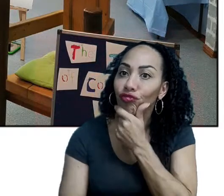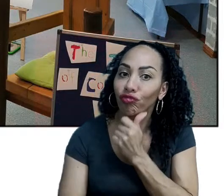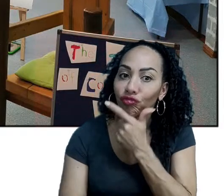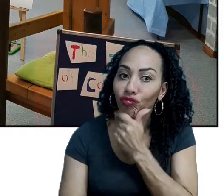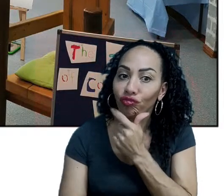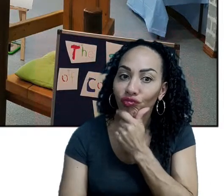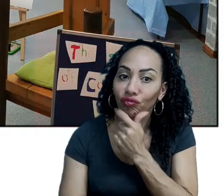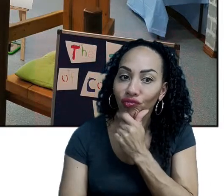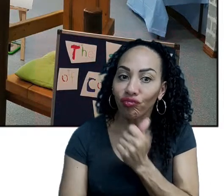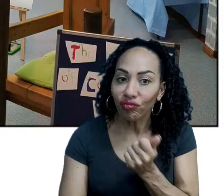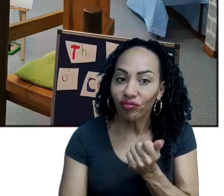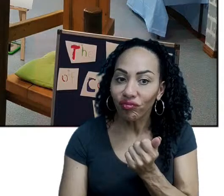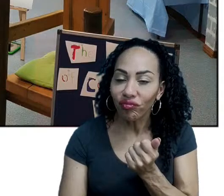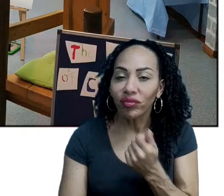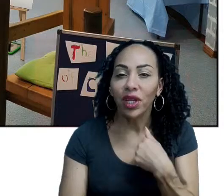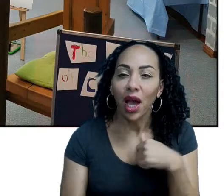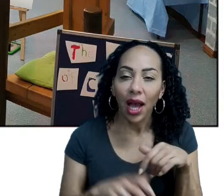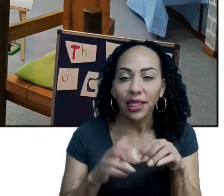it out, I thought,